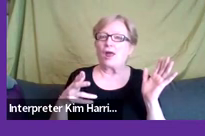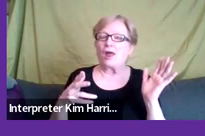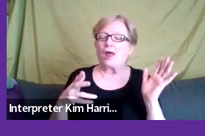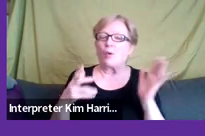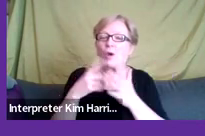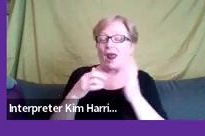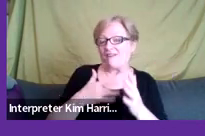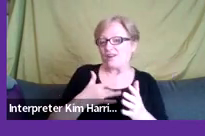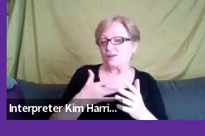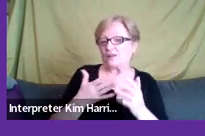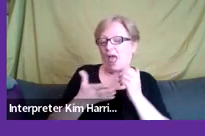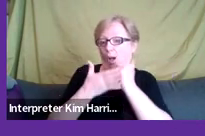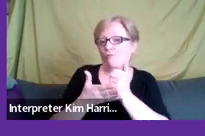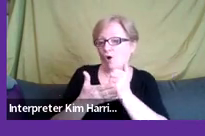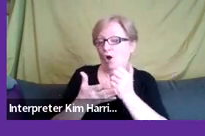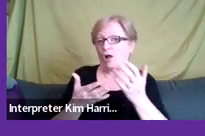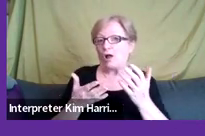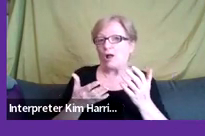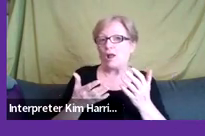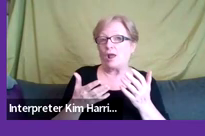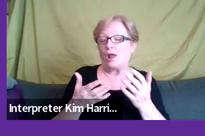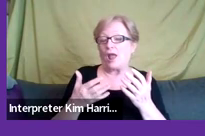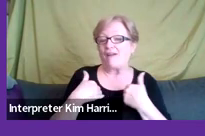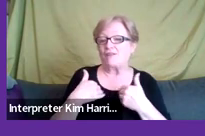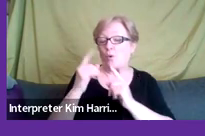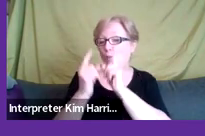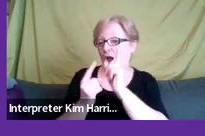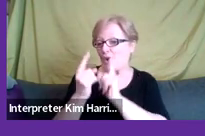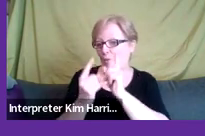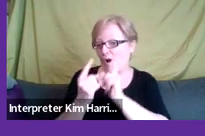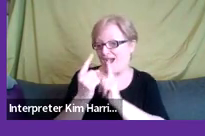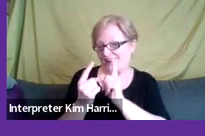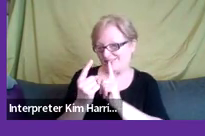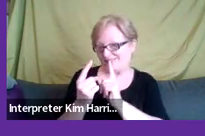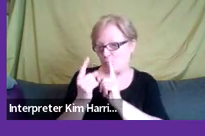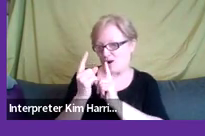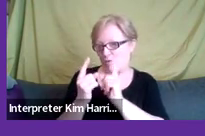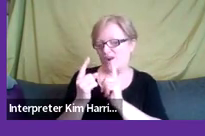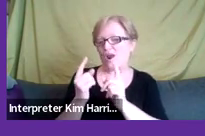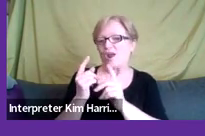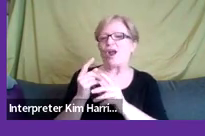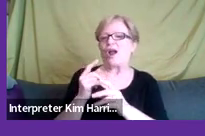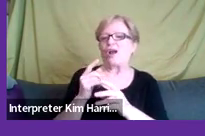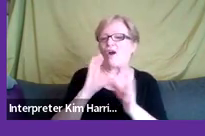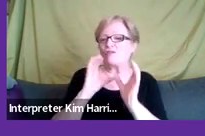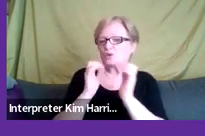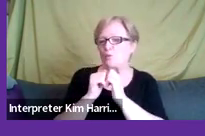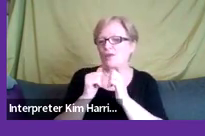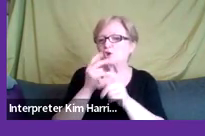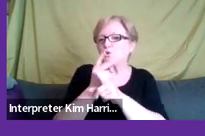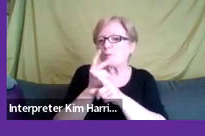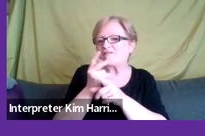helpful is sometimes having to have a one-on-one personal conversation with your supervisor. Sometimes that doesn't